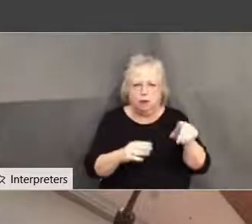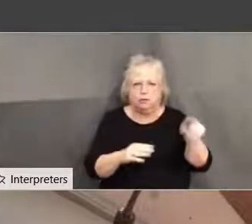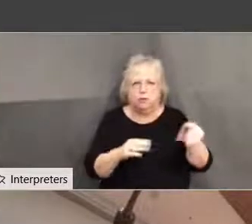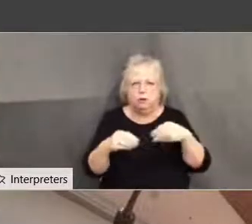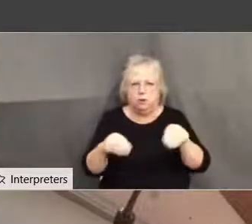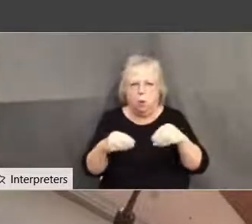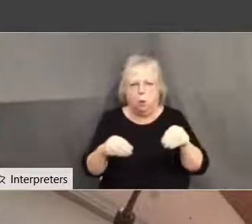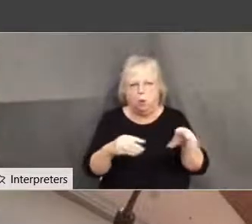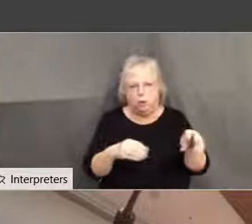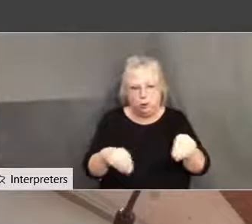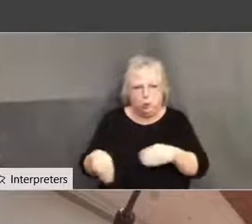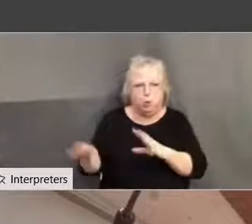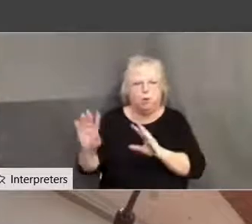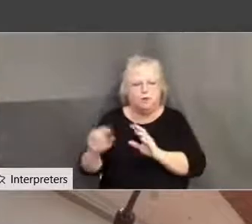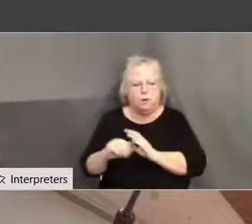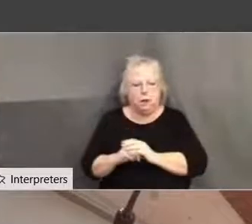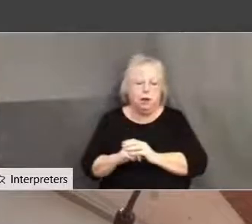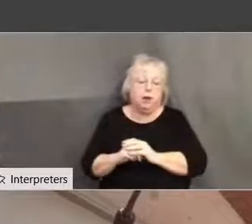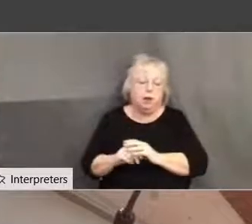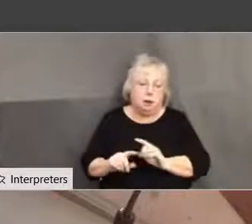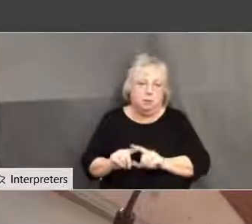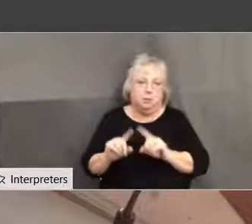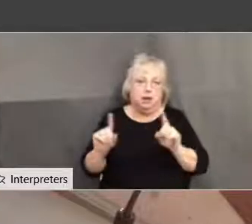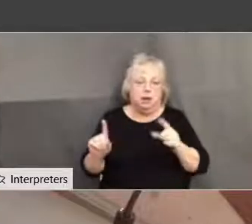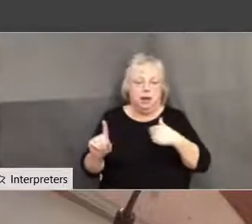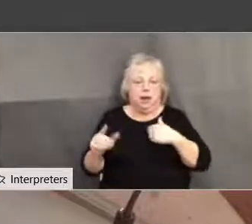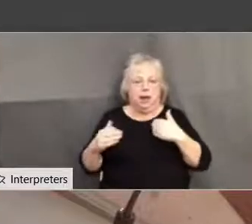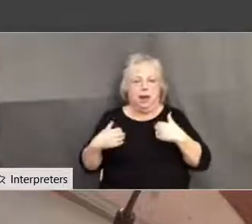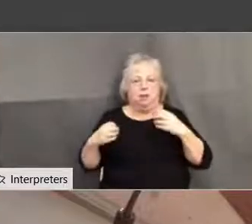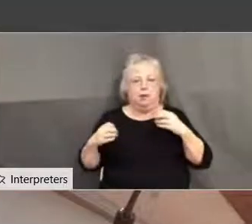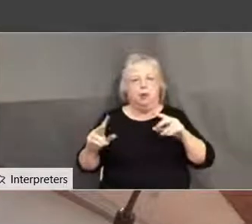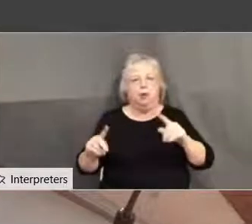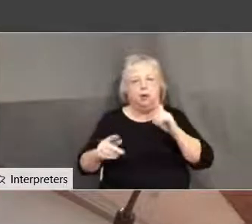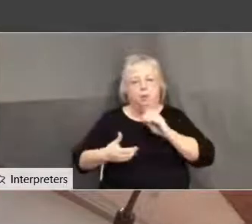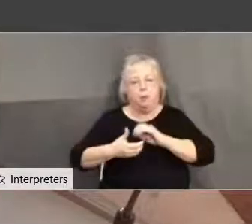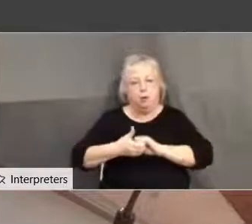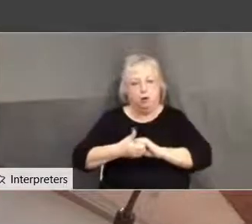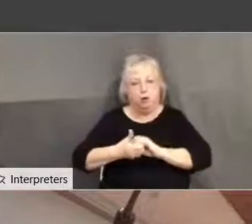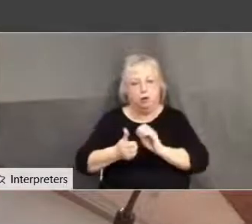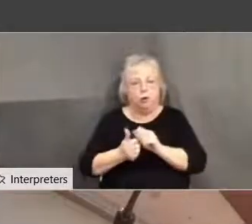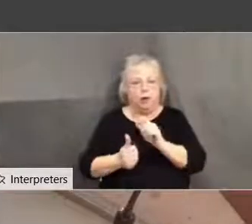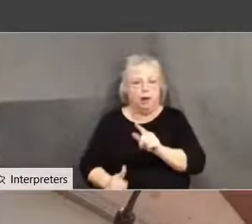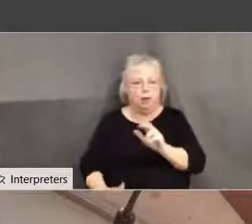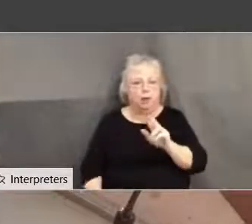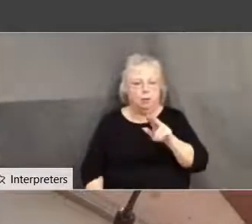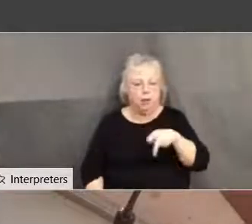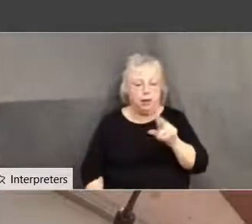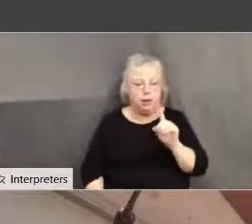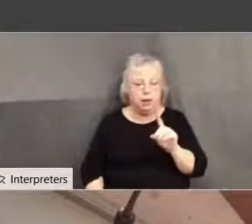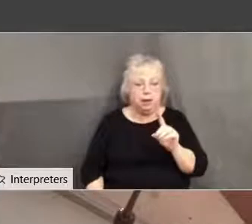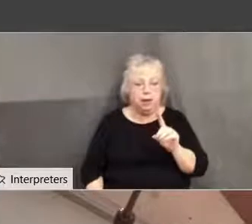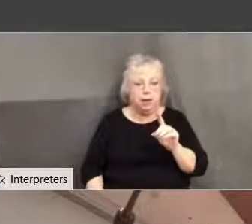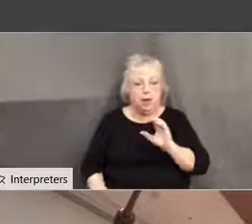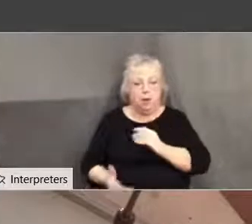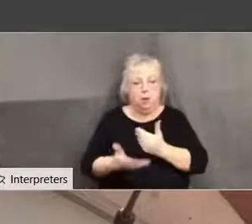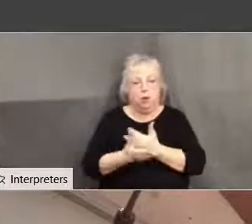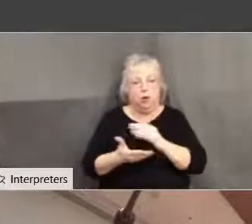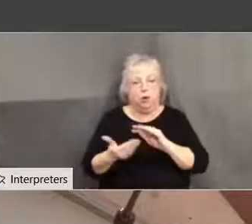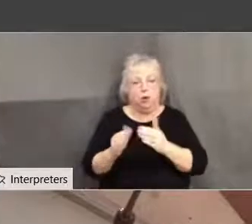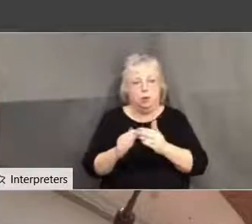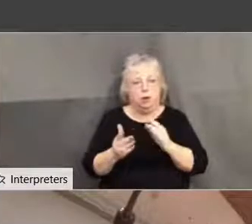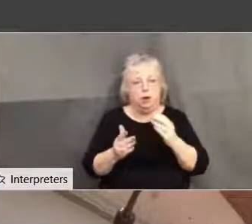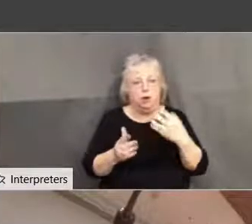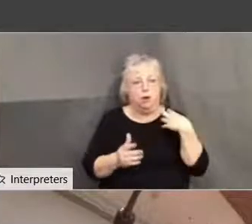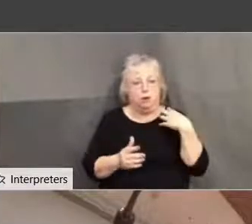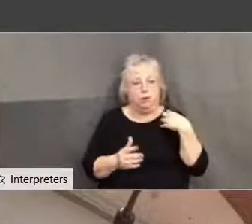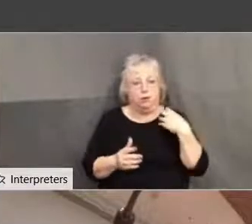However, I have an opportunity for a partnership with LRPD, our new community officers would